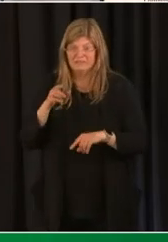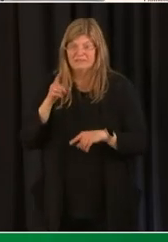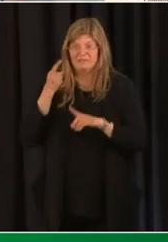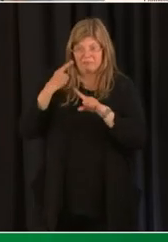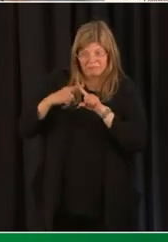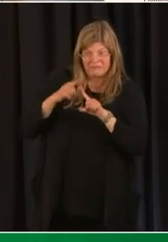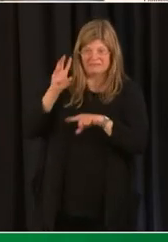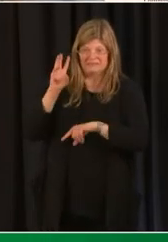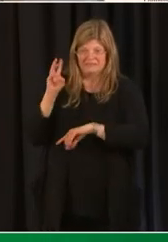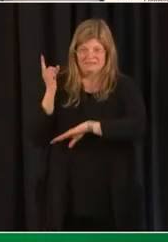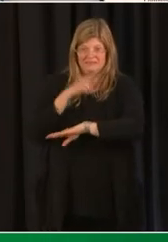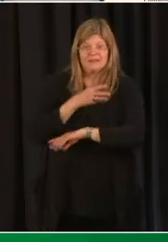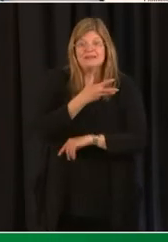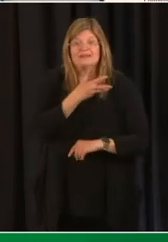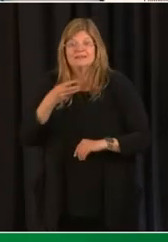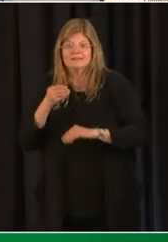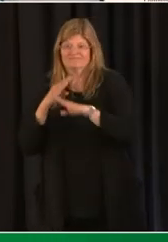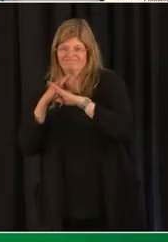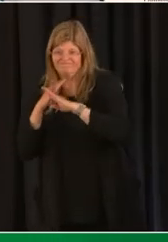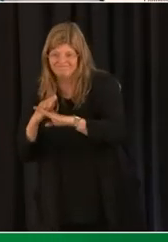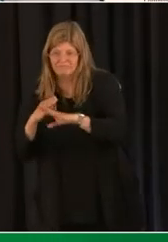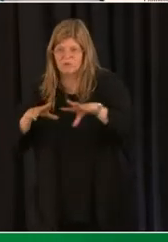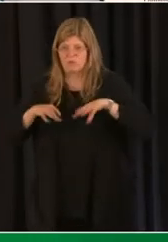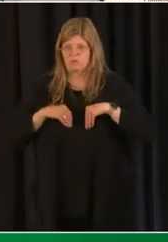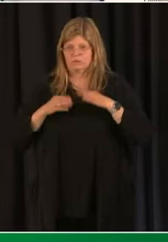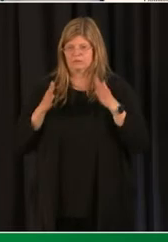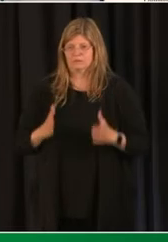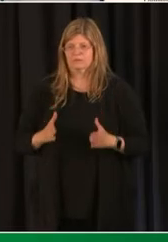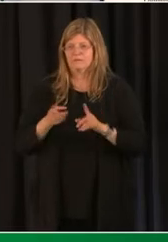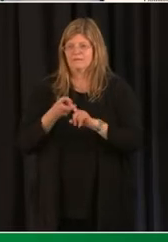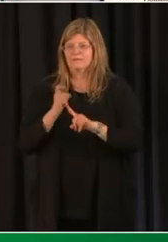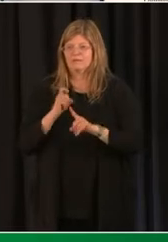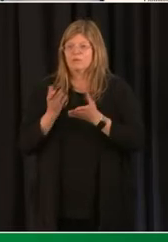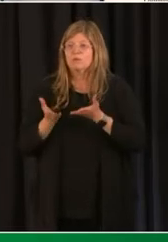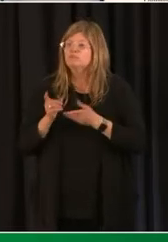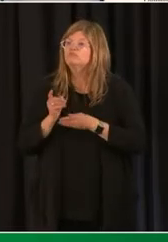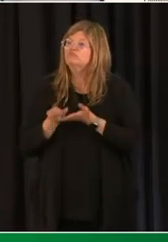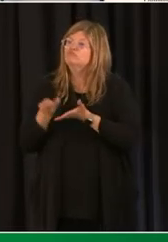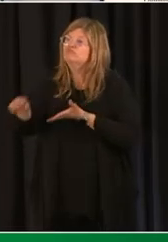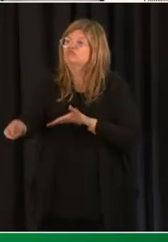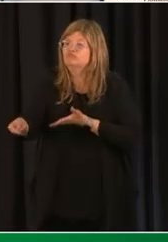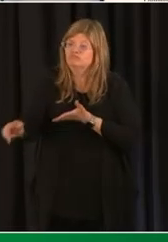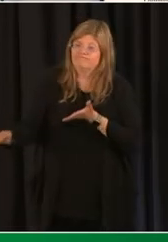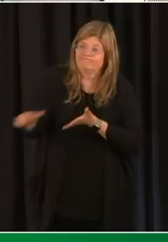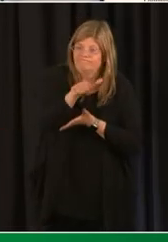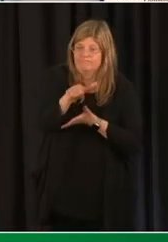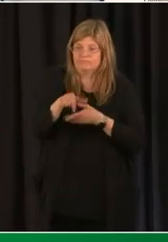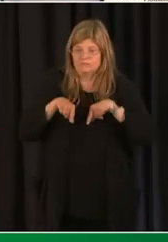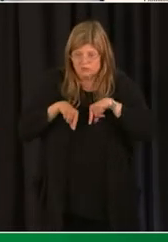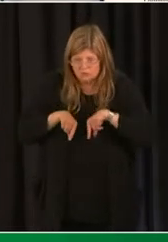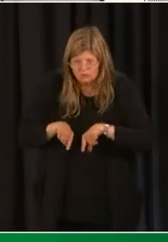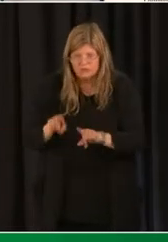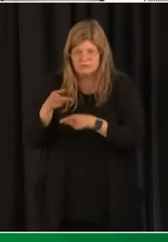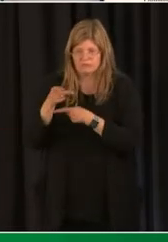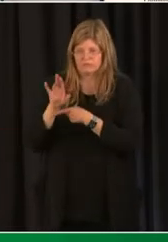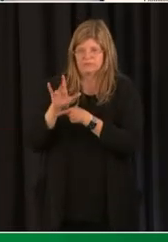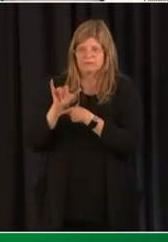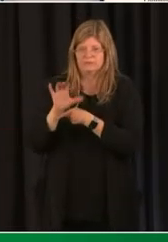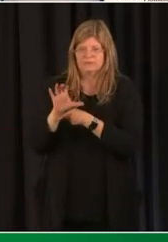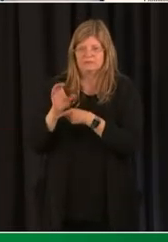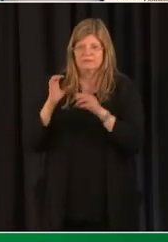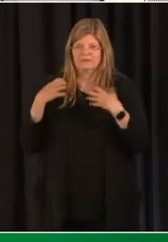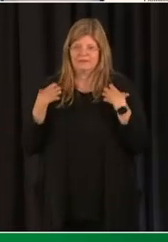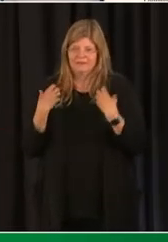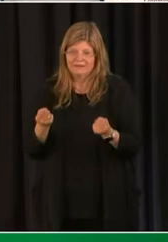days, and prohibiting owners from serving notice to vacate during a public health emergency